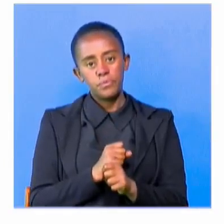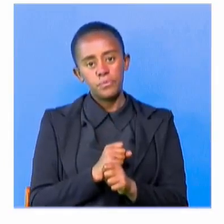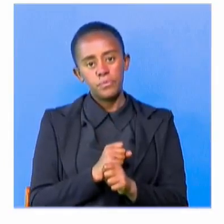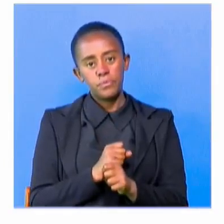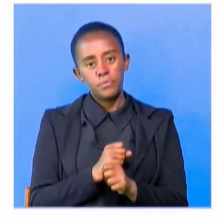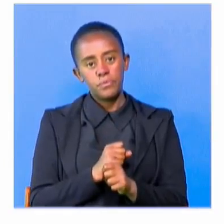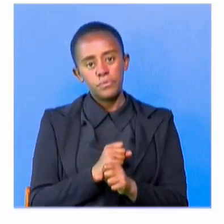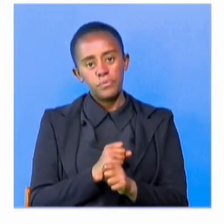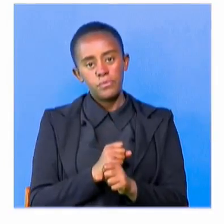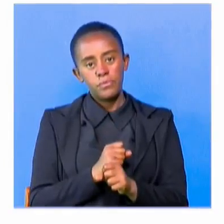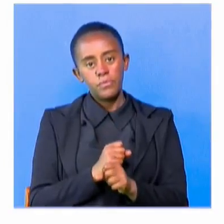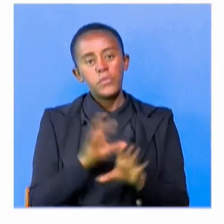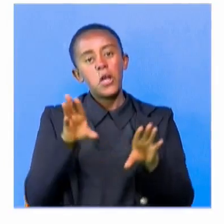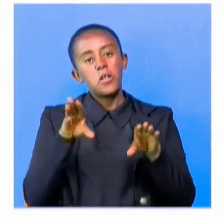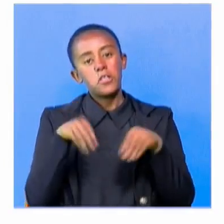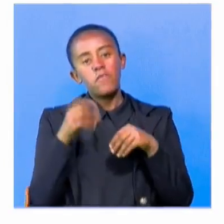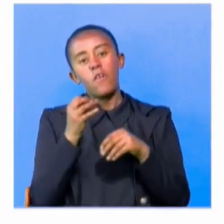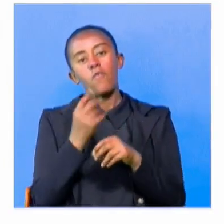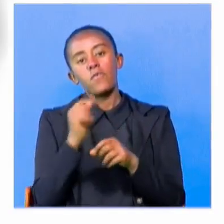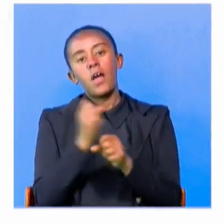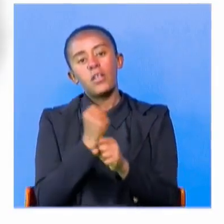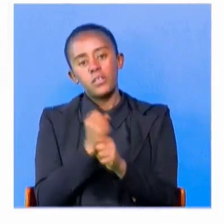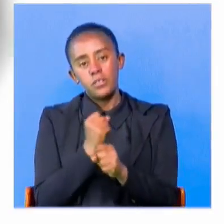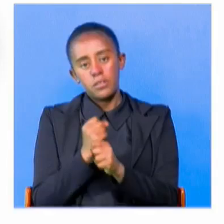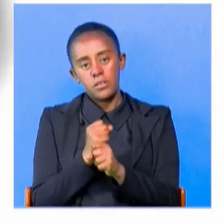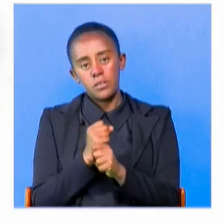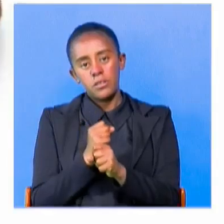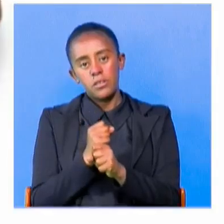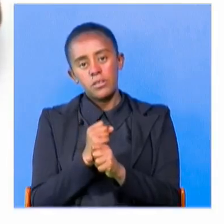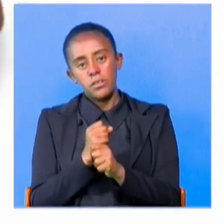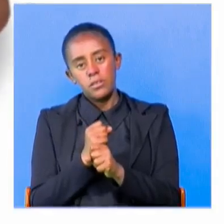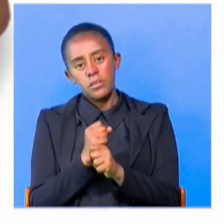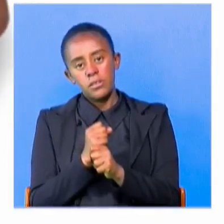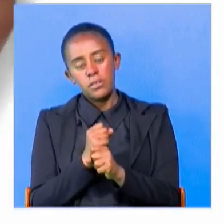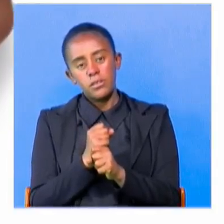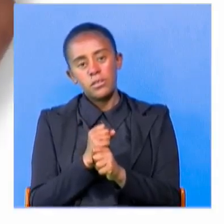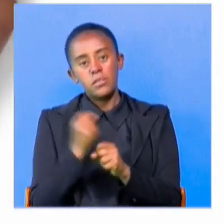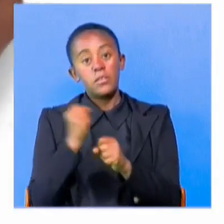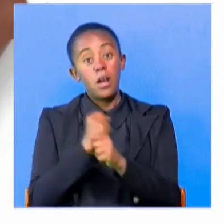the receiver of the action